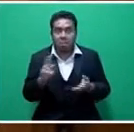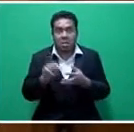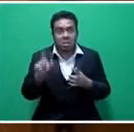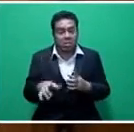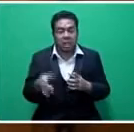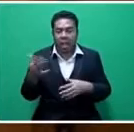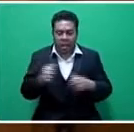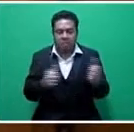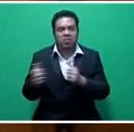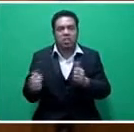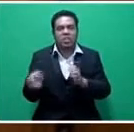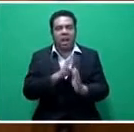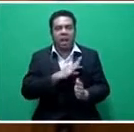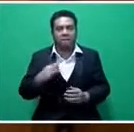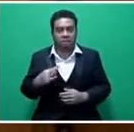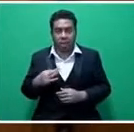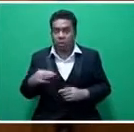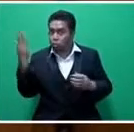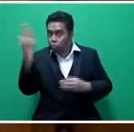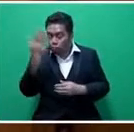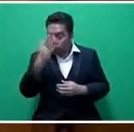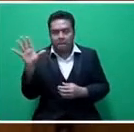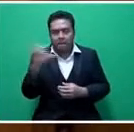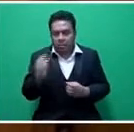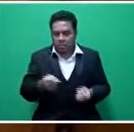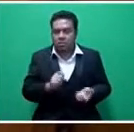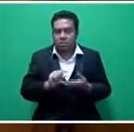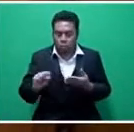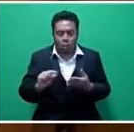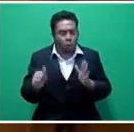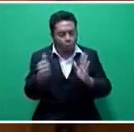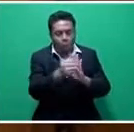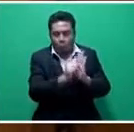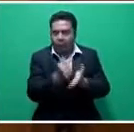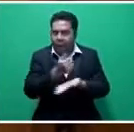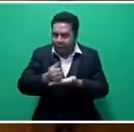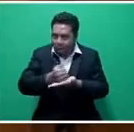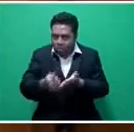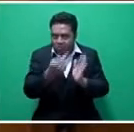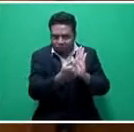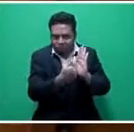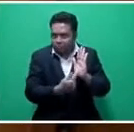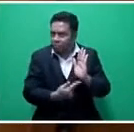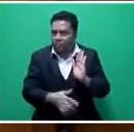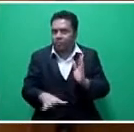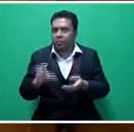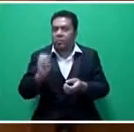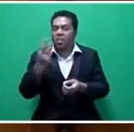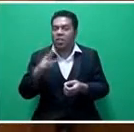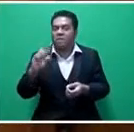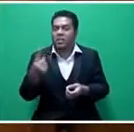and administrative staff. Schools, like I said, must submit the audited financial accounts before the deadline, and this is 31st of